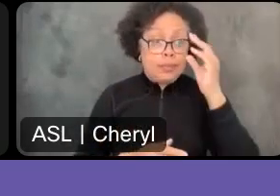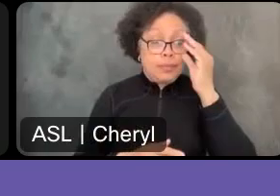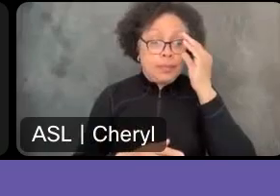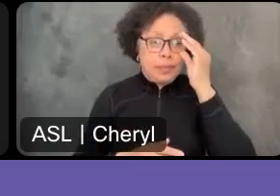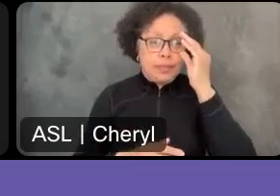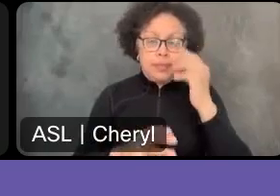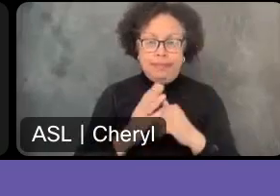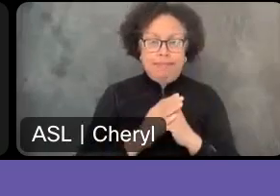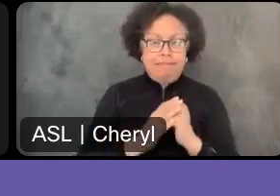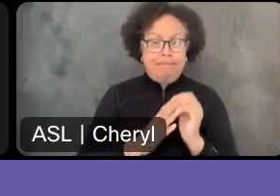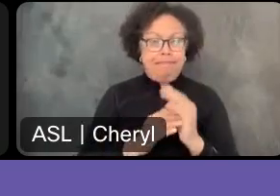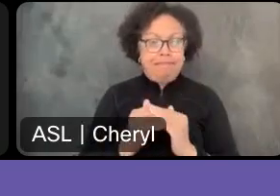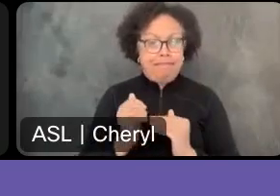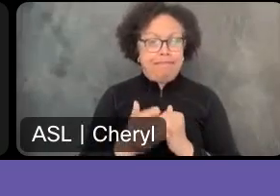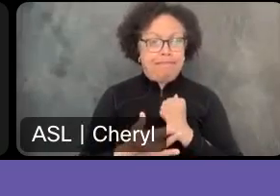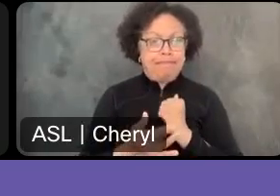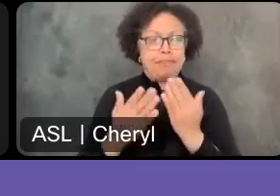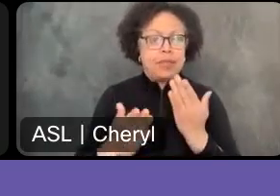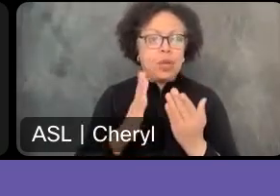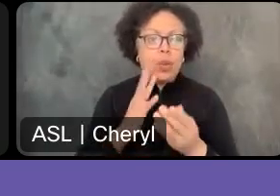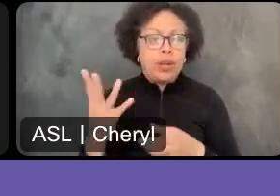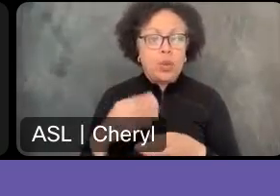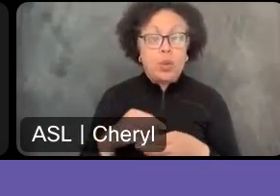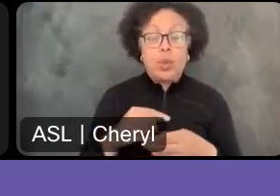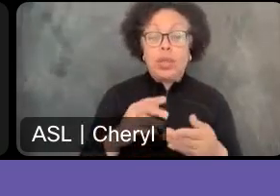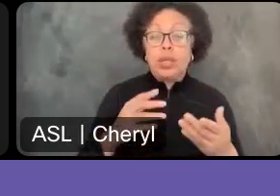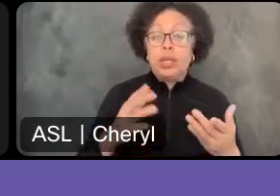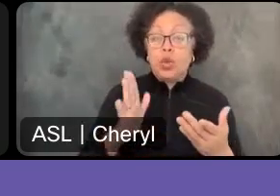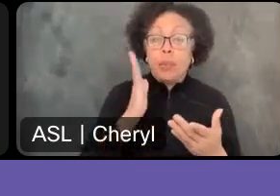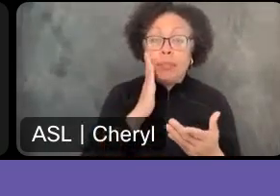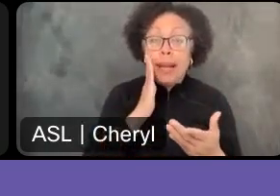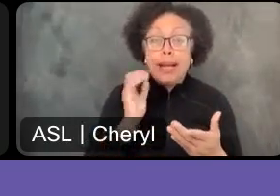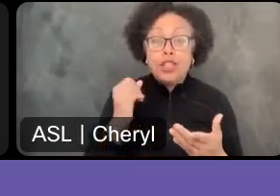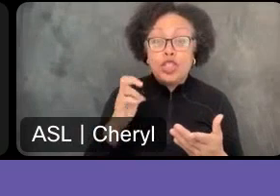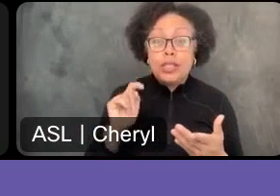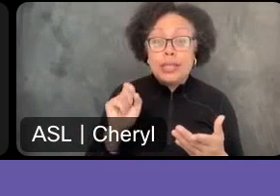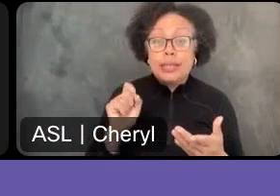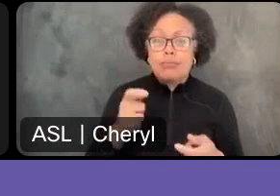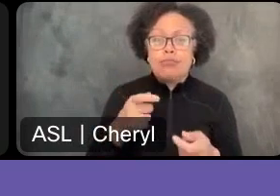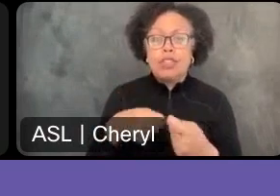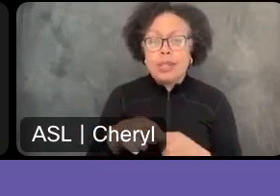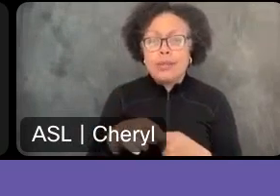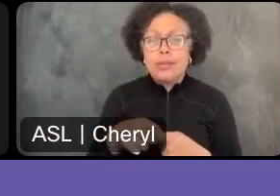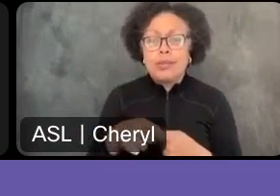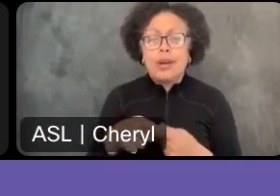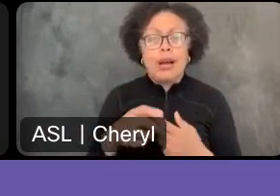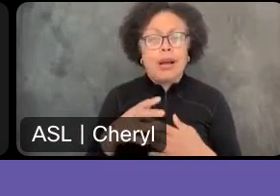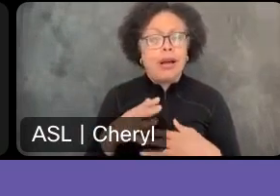Comforting techniques might include changing the sheets on your bed or eating a favorite food.